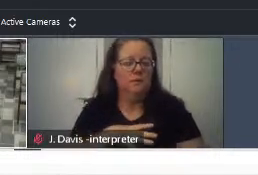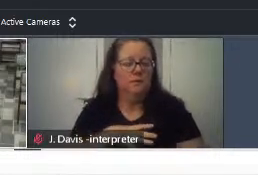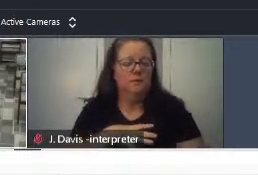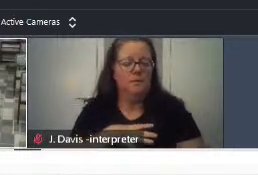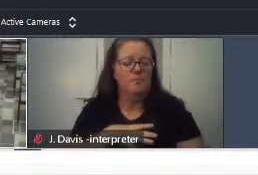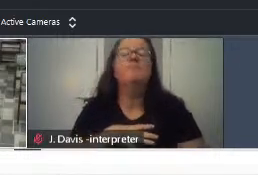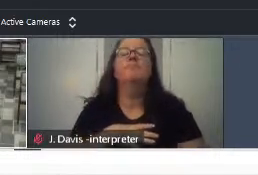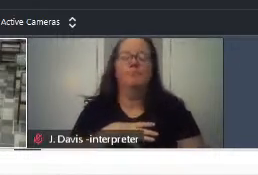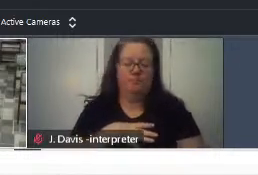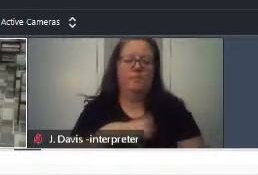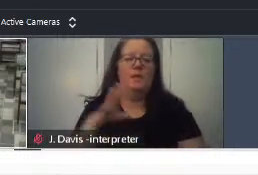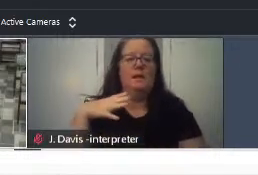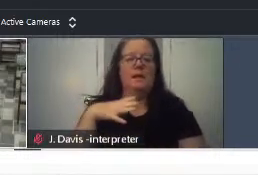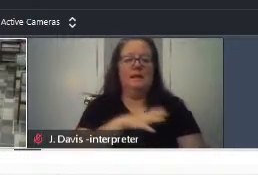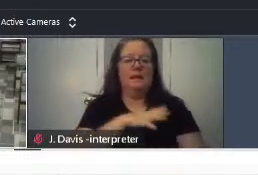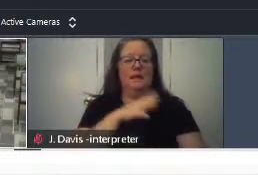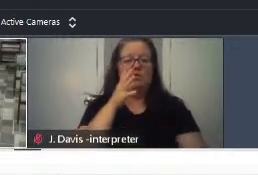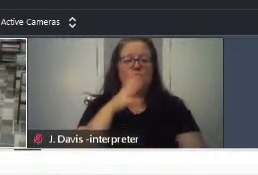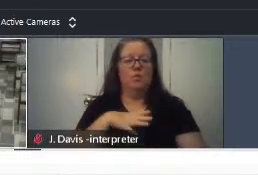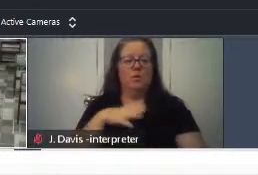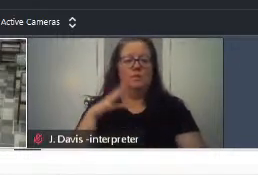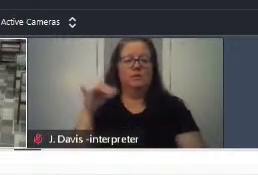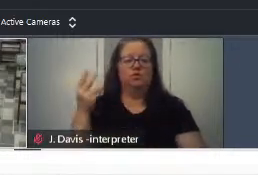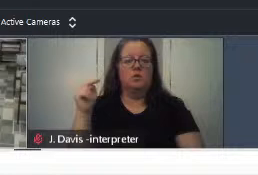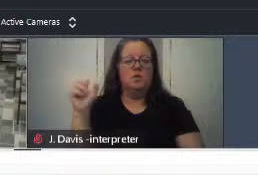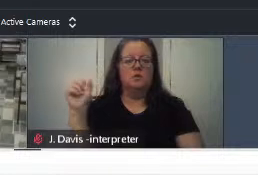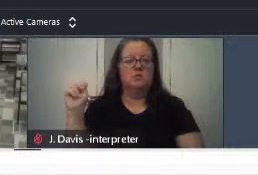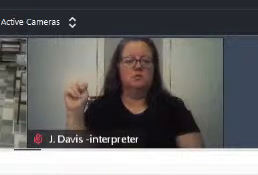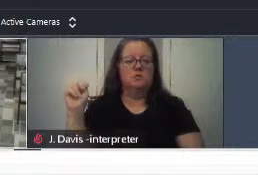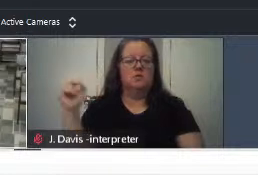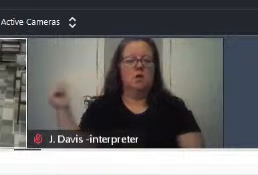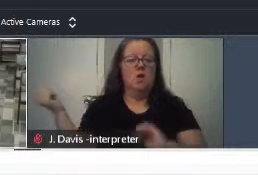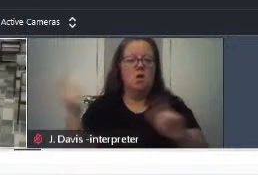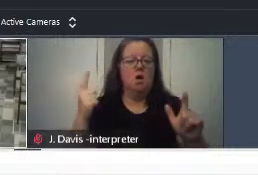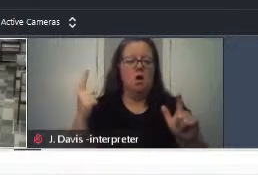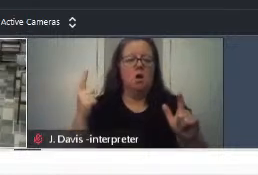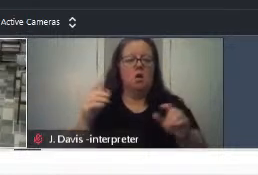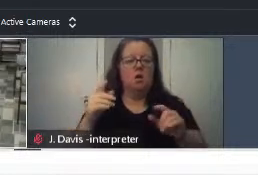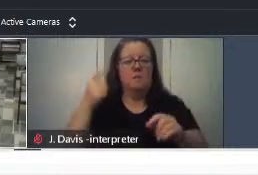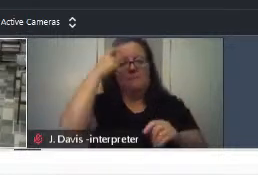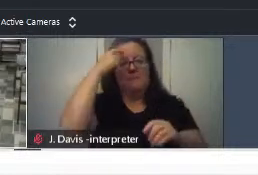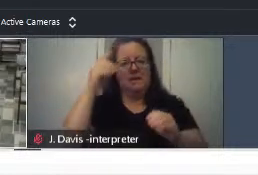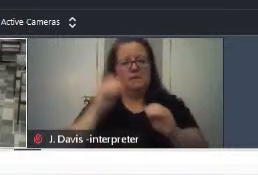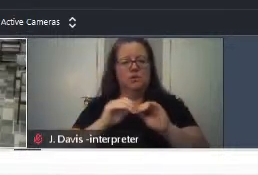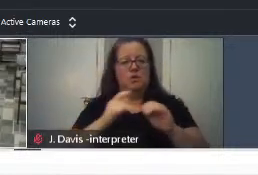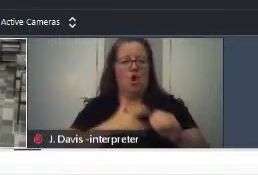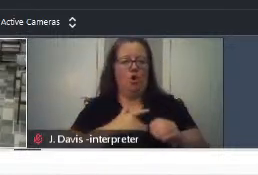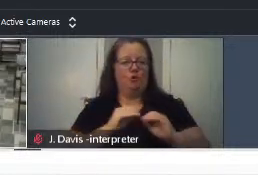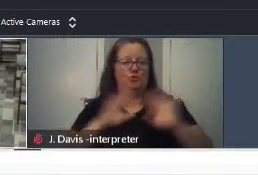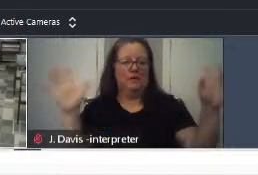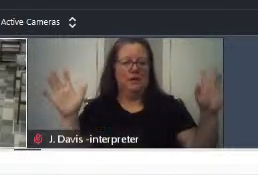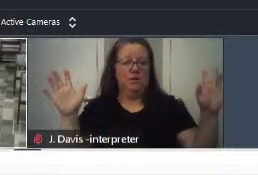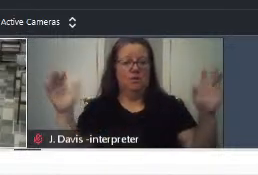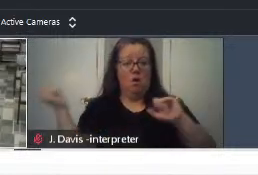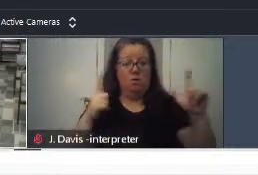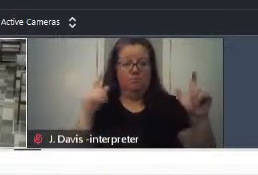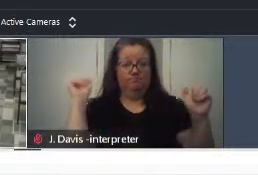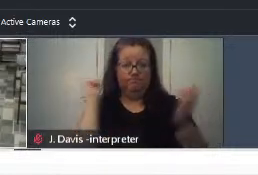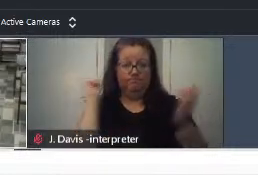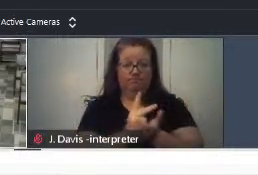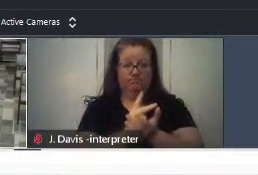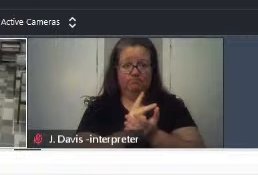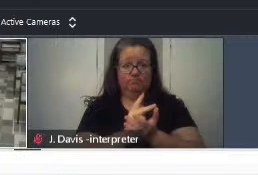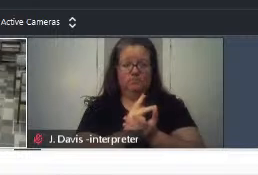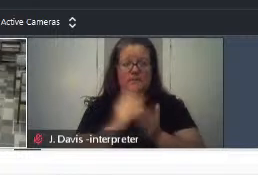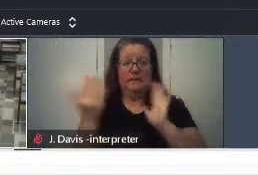All right, Councilwoman Johnson, it appears that all minds and hearts are clear as it relates to this item. All those in favor? All